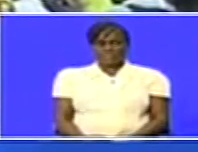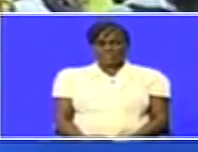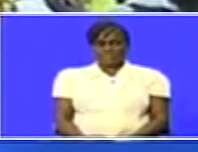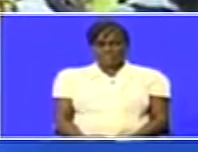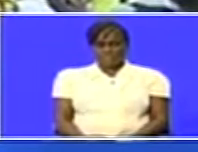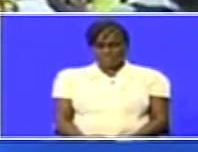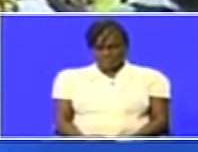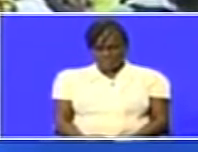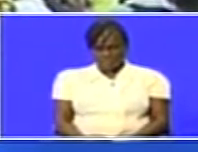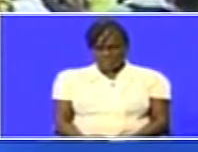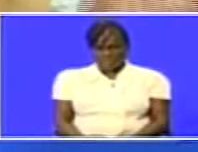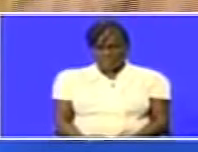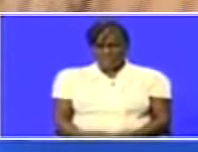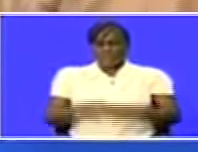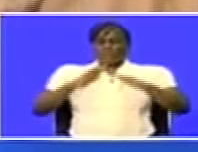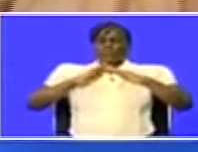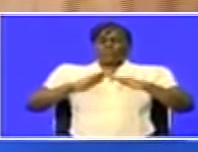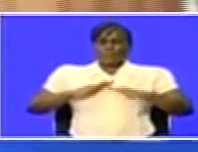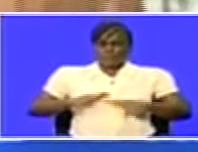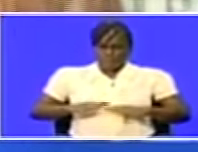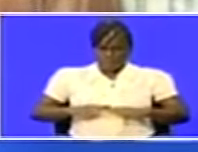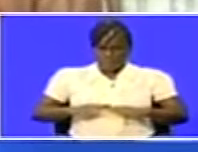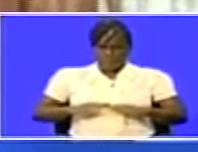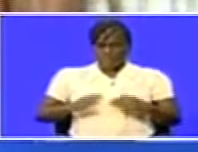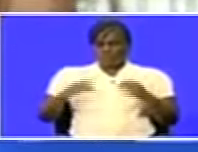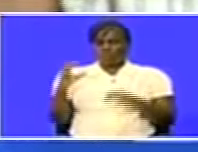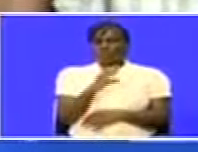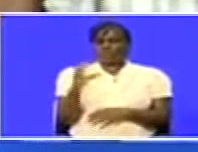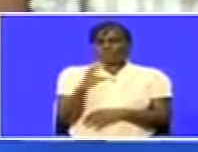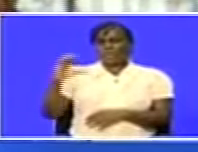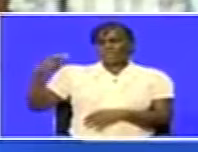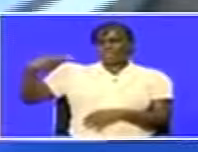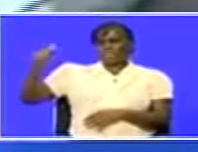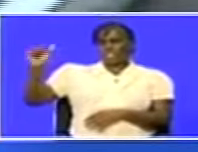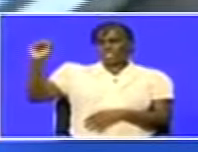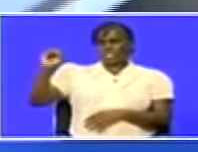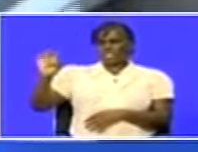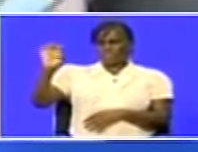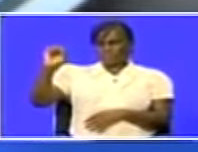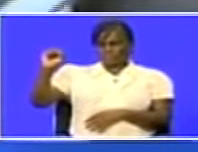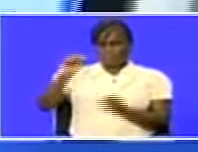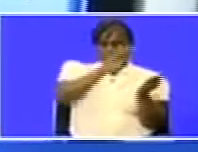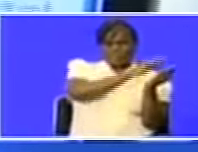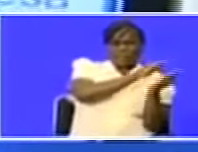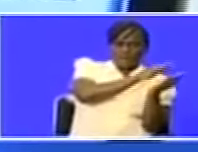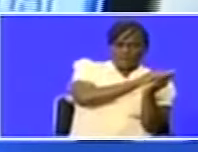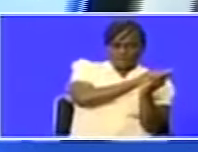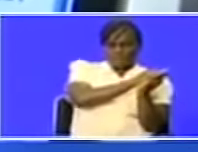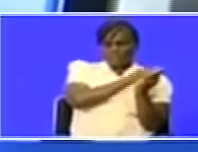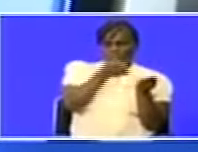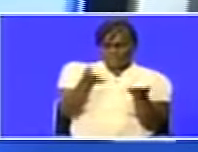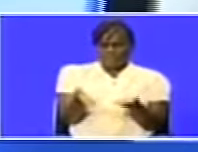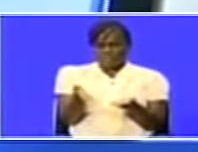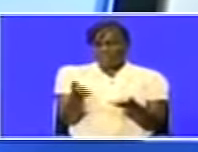The shedding of tears and gnashing of teeth by customers of Chase Bank could reduce soon, at least for those who had less